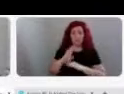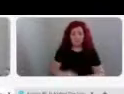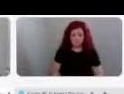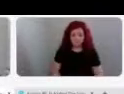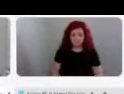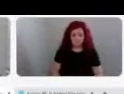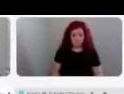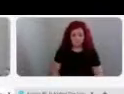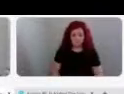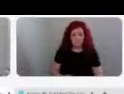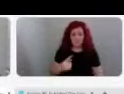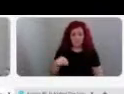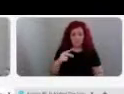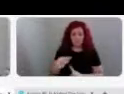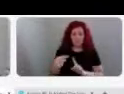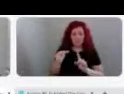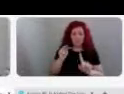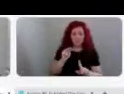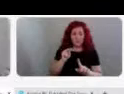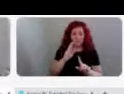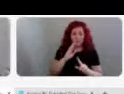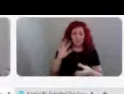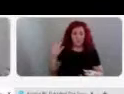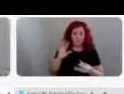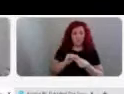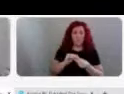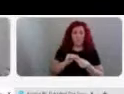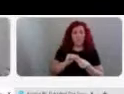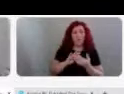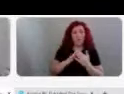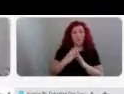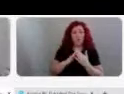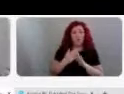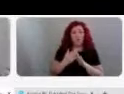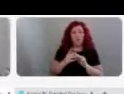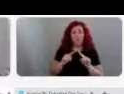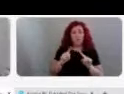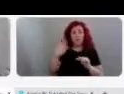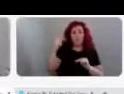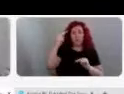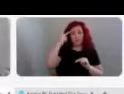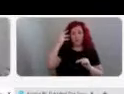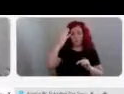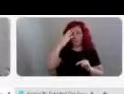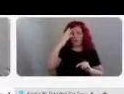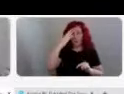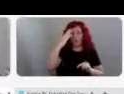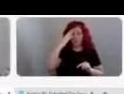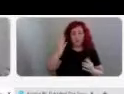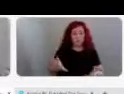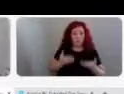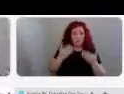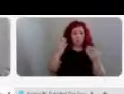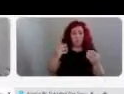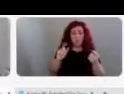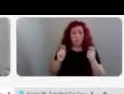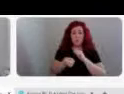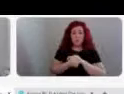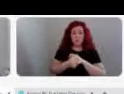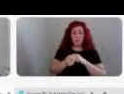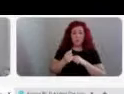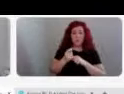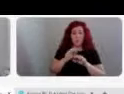aspects of that line bring together a homogeneous community yet with a political awareness the proposed change supports